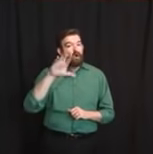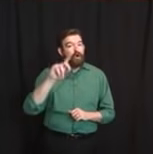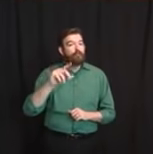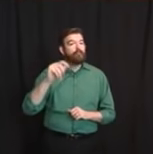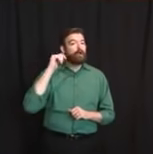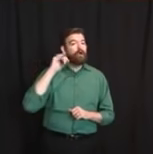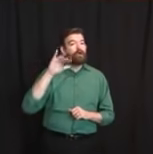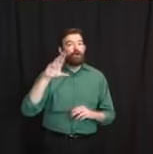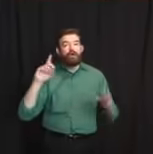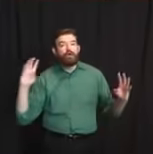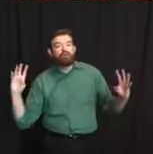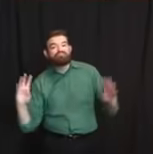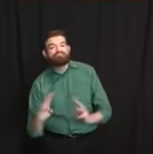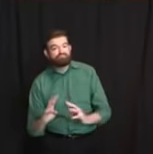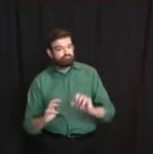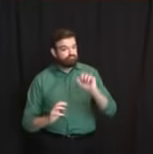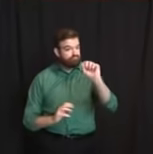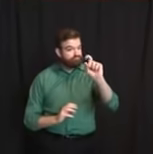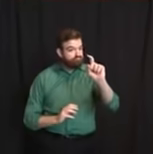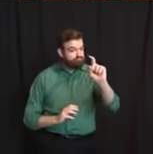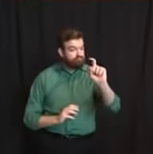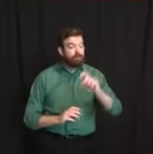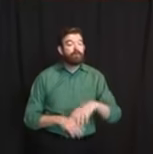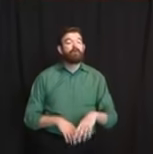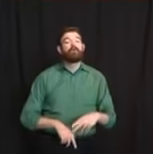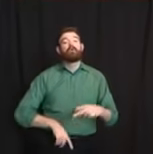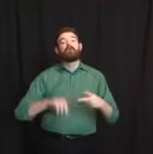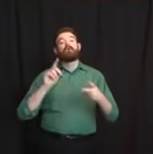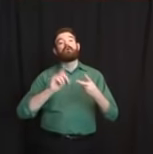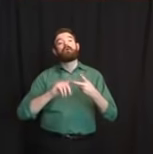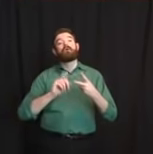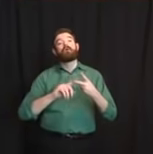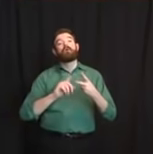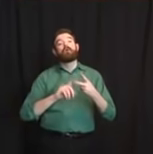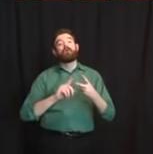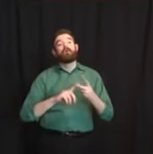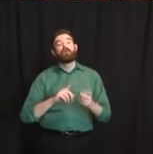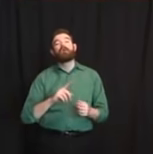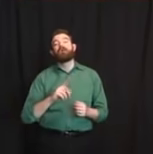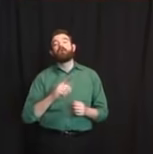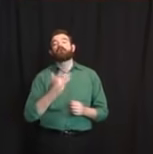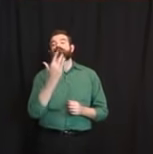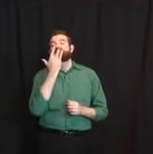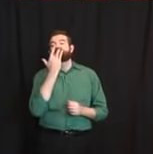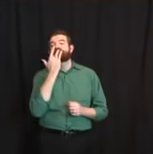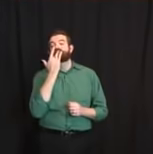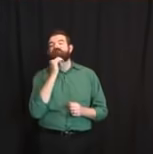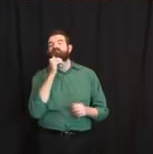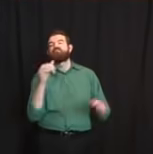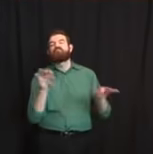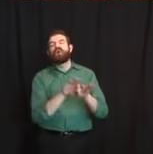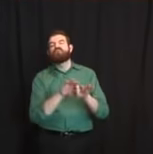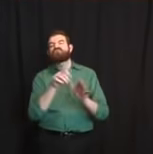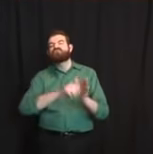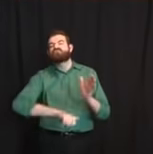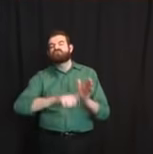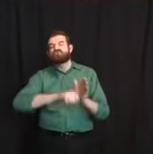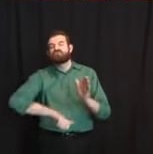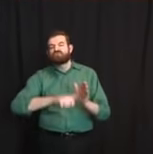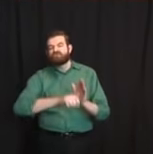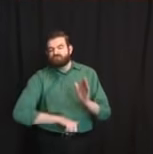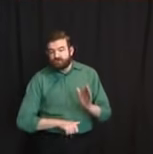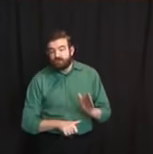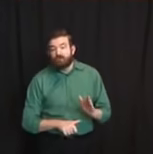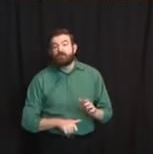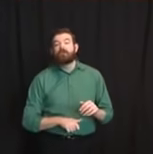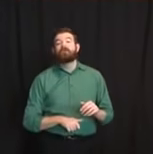types of ambulatory surgeries, or is it all of them, or is it just those affiliated with hospitals or the stand-up surgical centers? And two